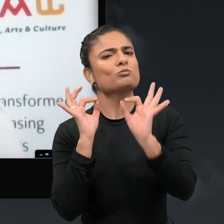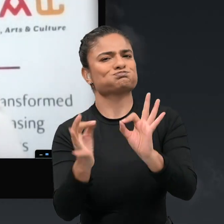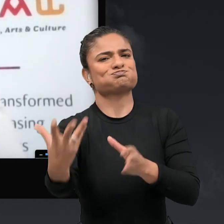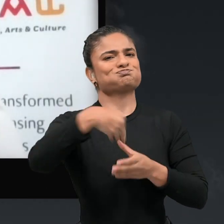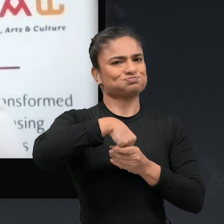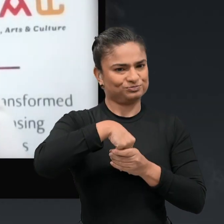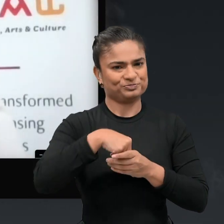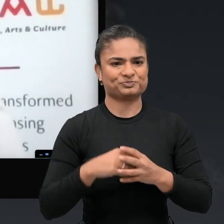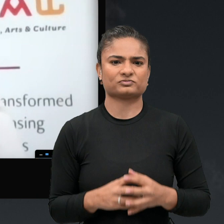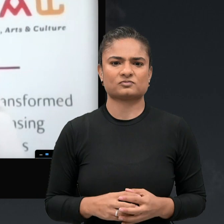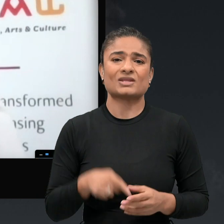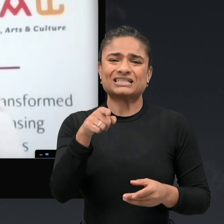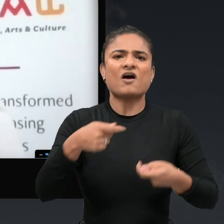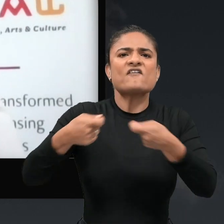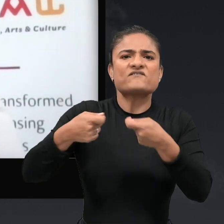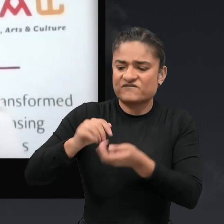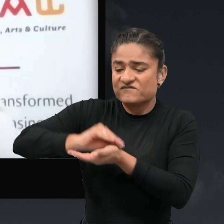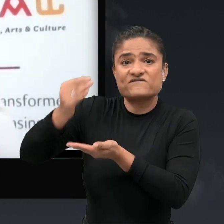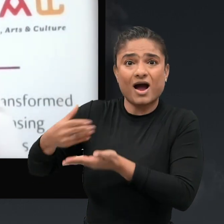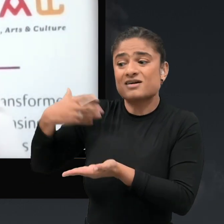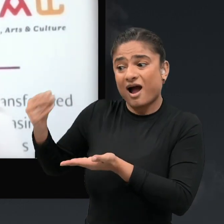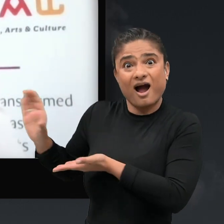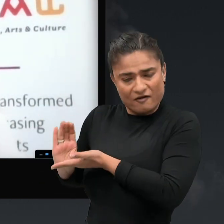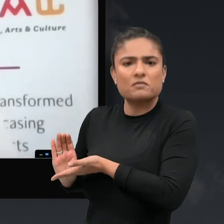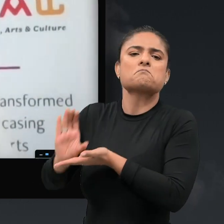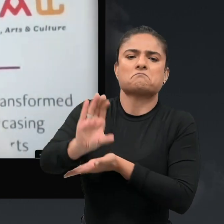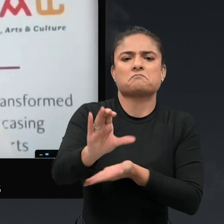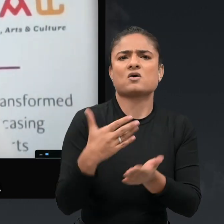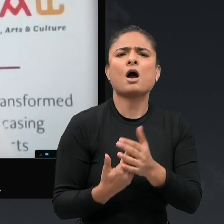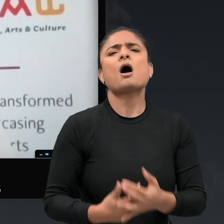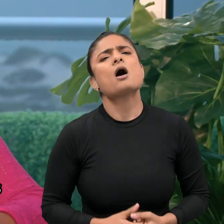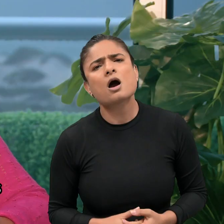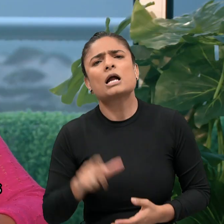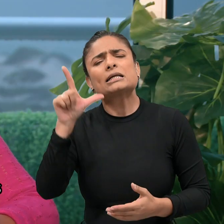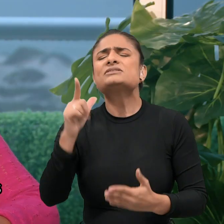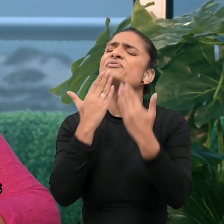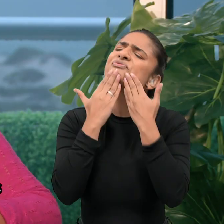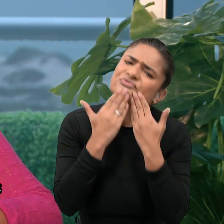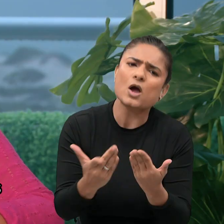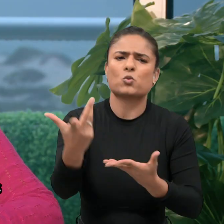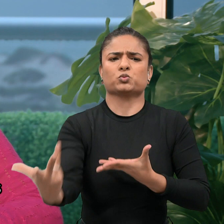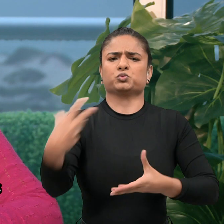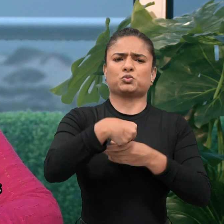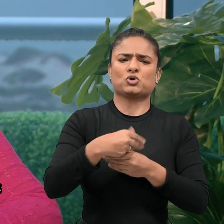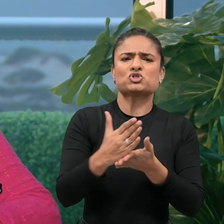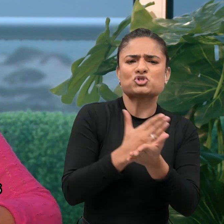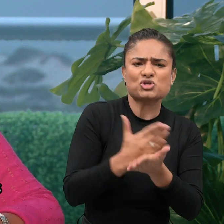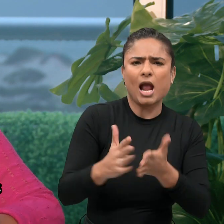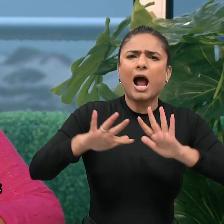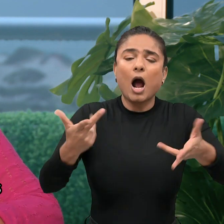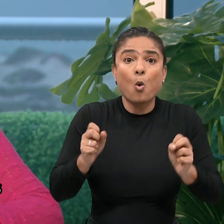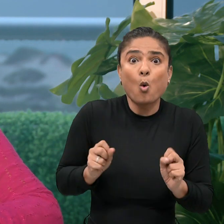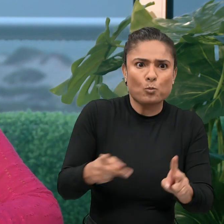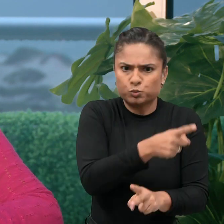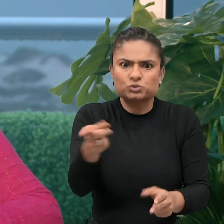they're able to tap into this type of funding that we're offering. Nindi, thank you so much for coming to share and